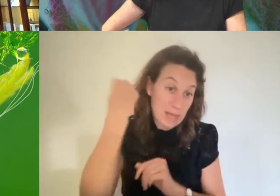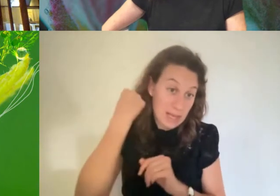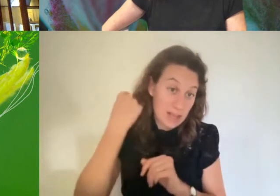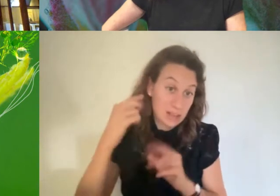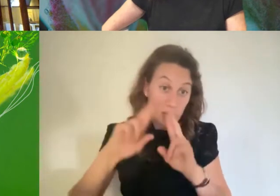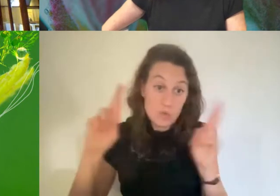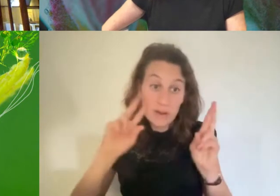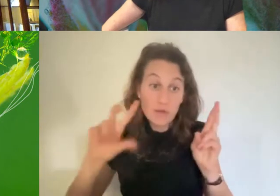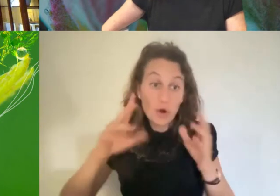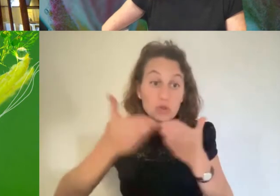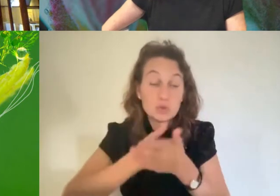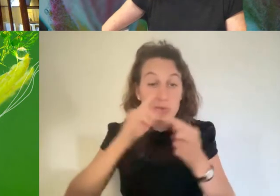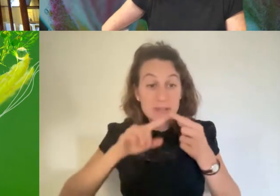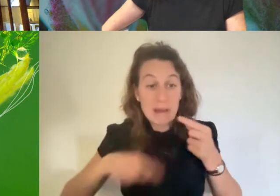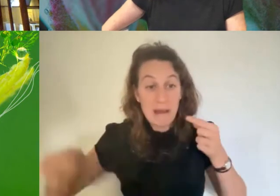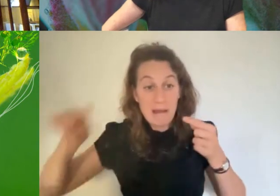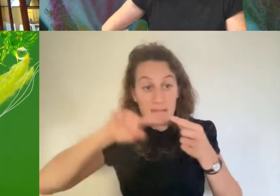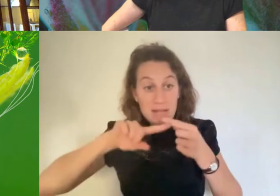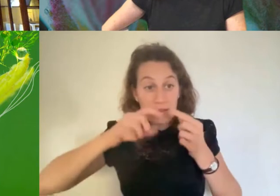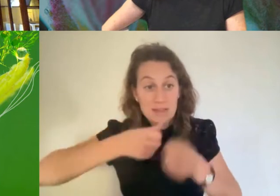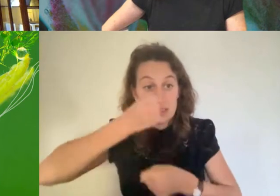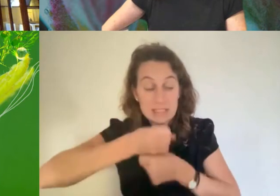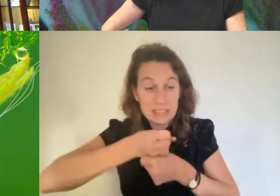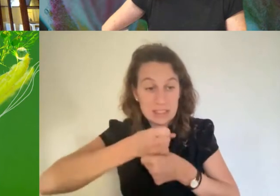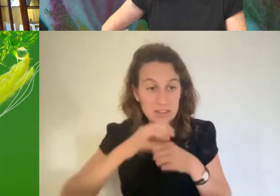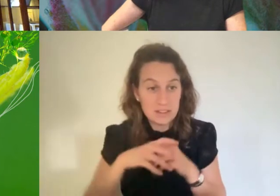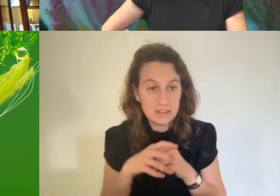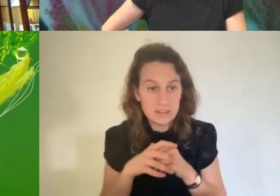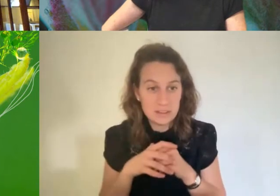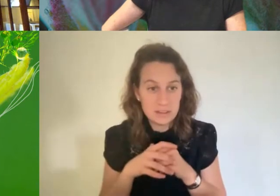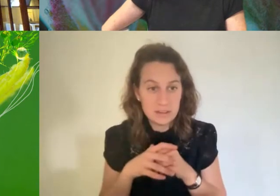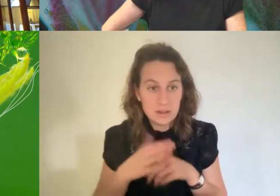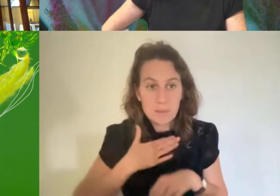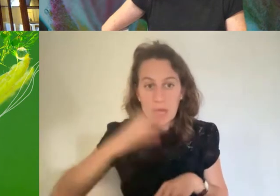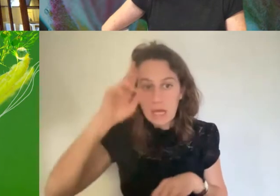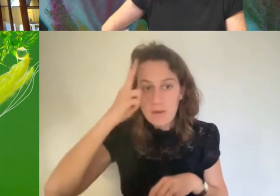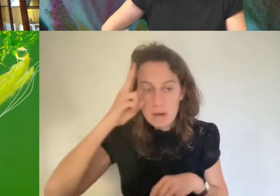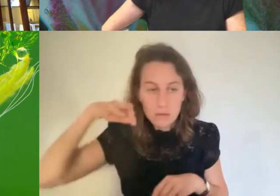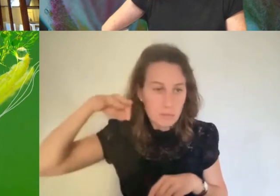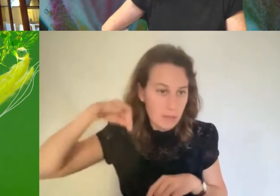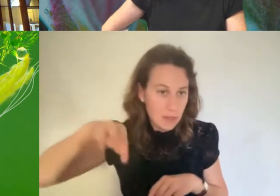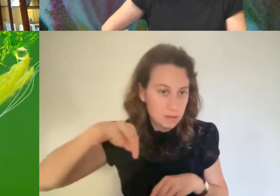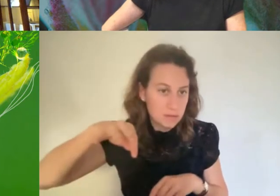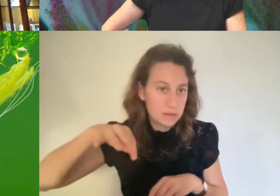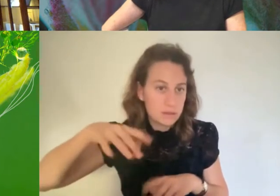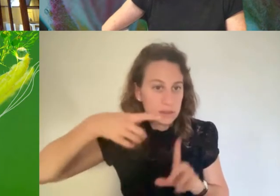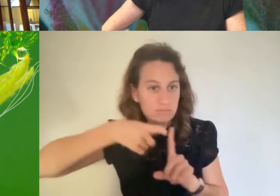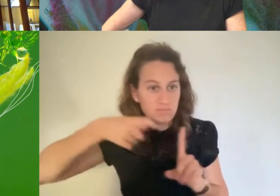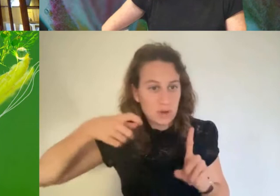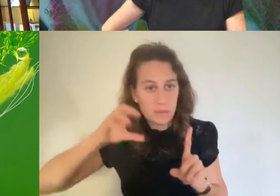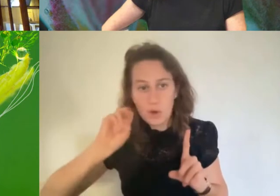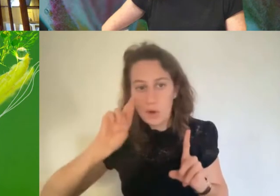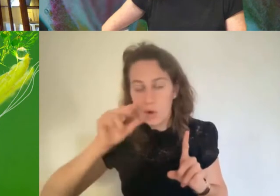year. And so they were planted by my uncle from Oregon